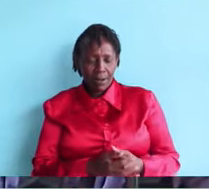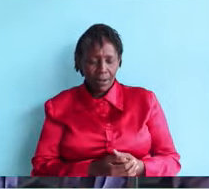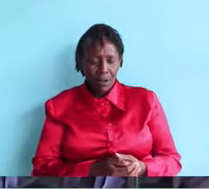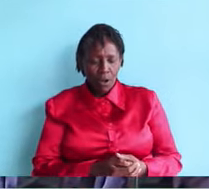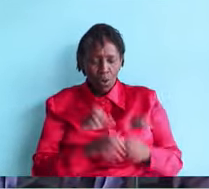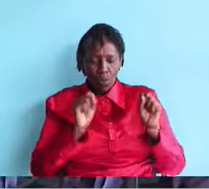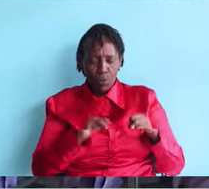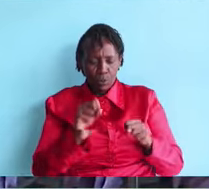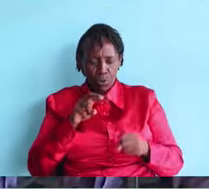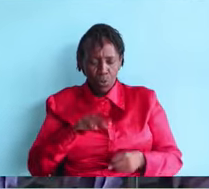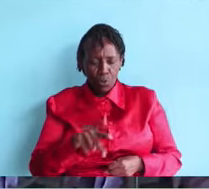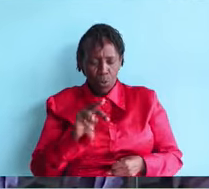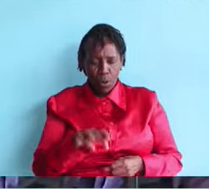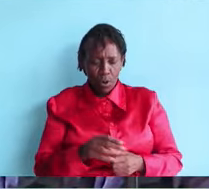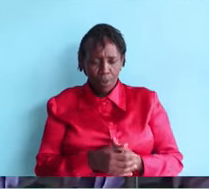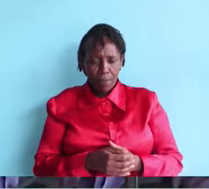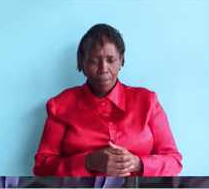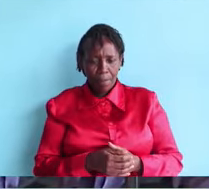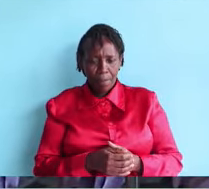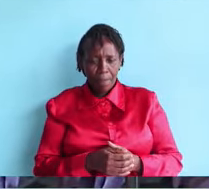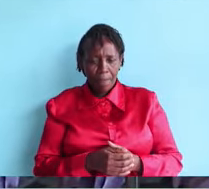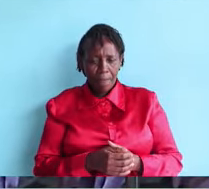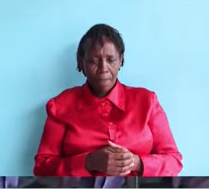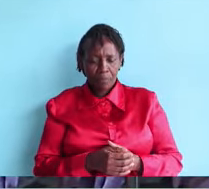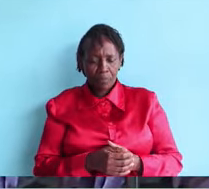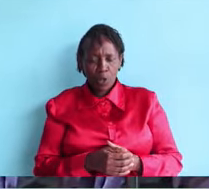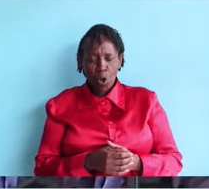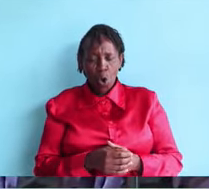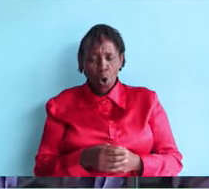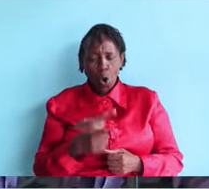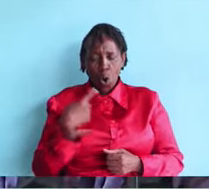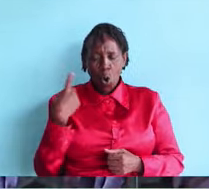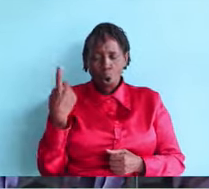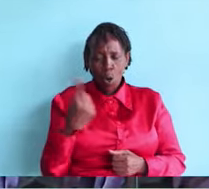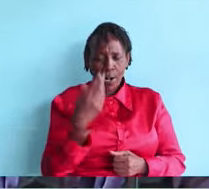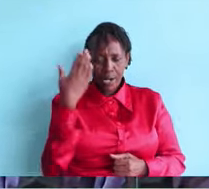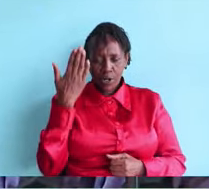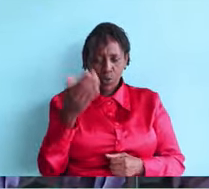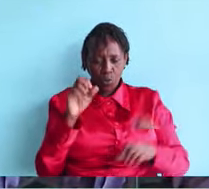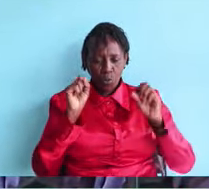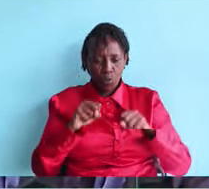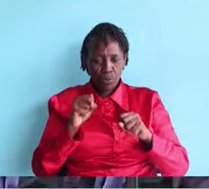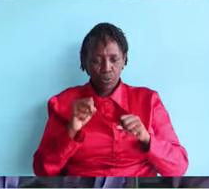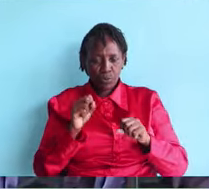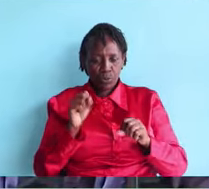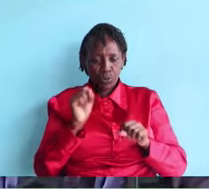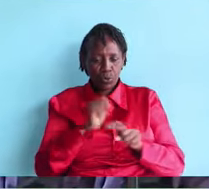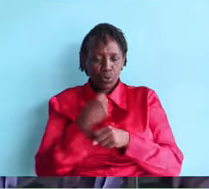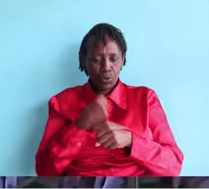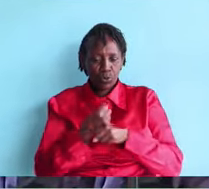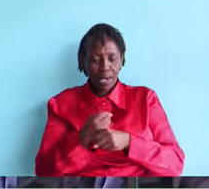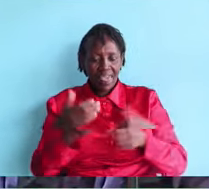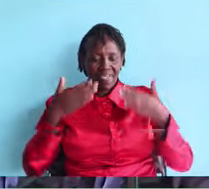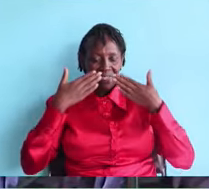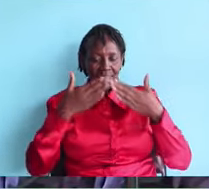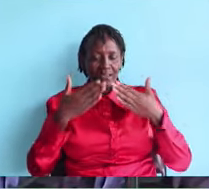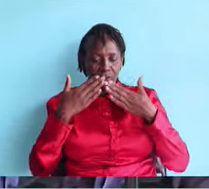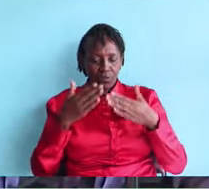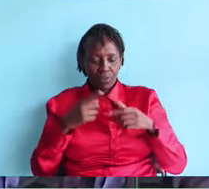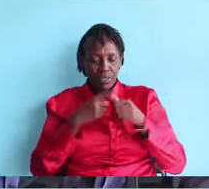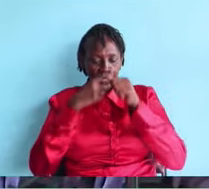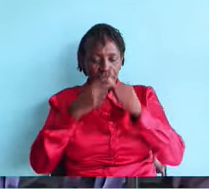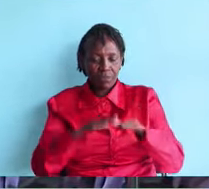walk with them and bring them closer to God. It's only you, O God, can do that in our lives. But thank you for the gift of Jesus,